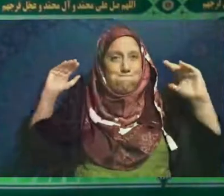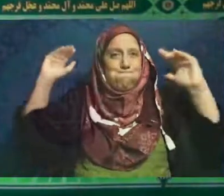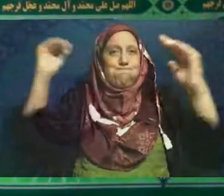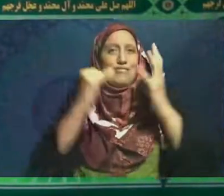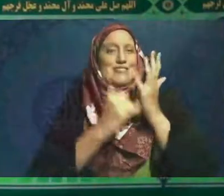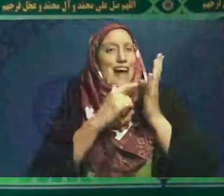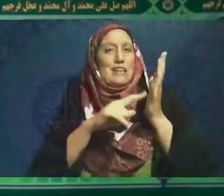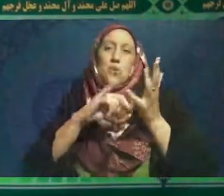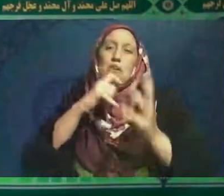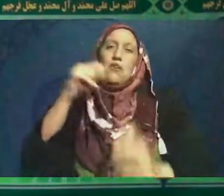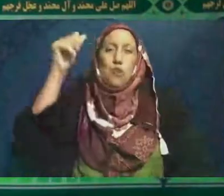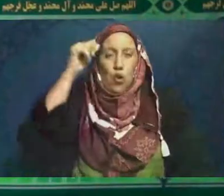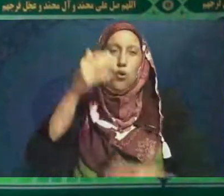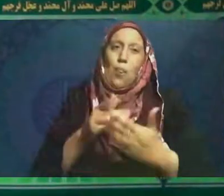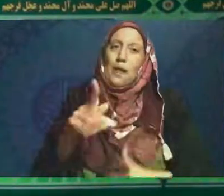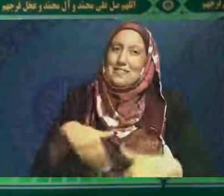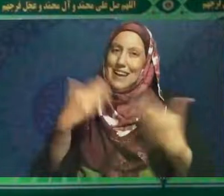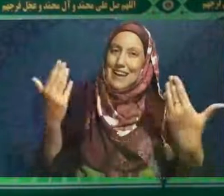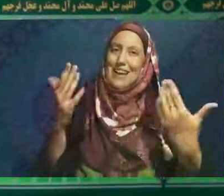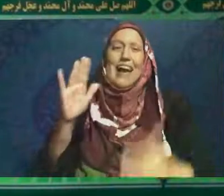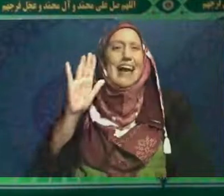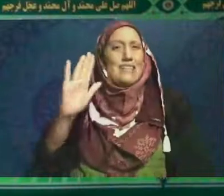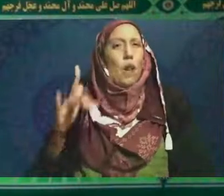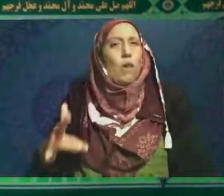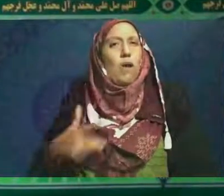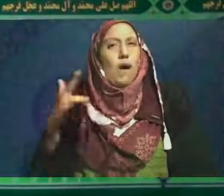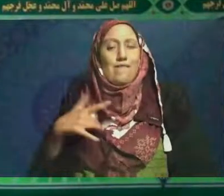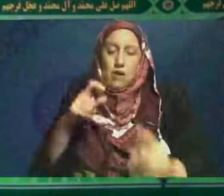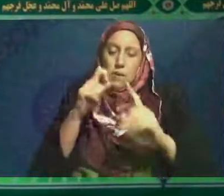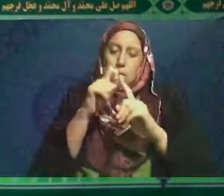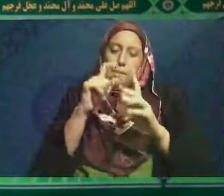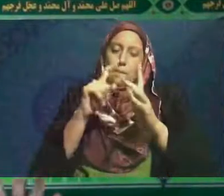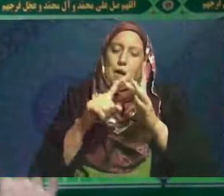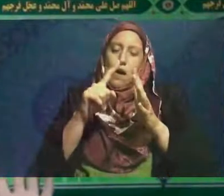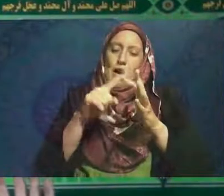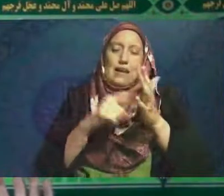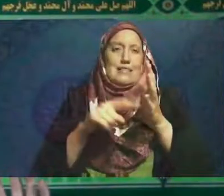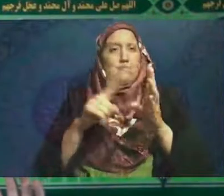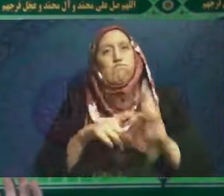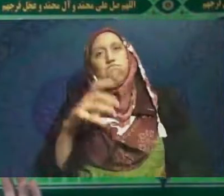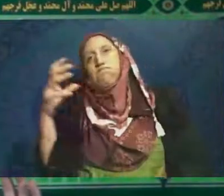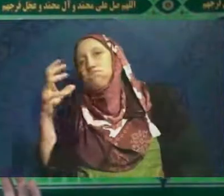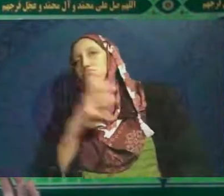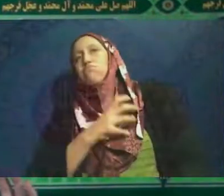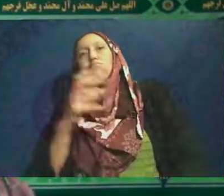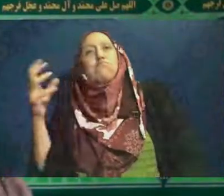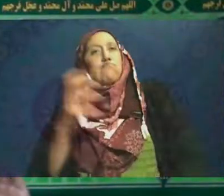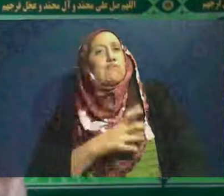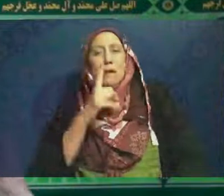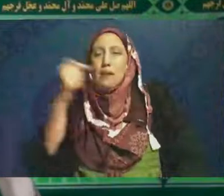the Almighty God gives, grants the Holy Prophet the right of intercession so much until the Prophet is